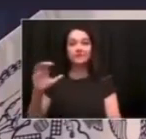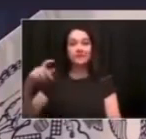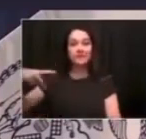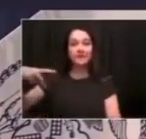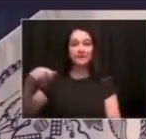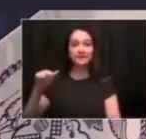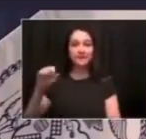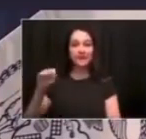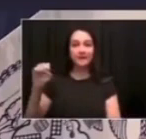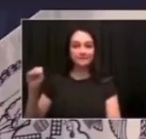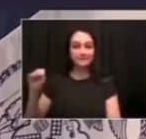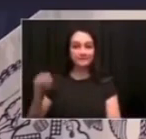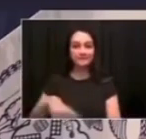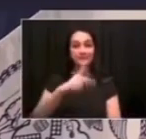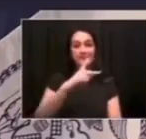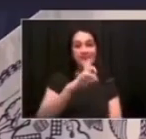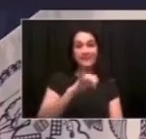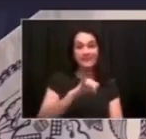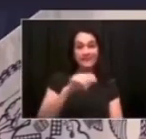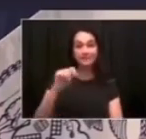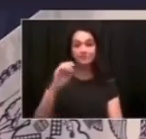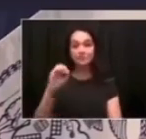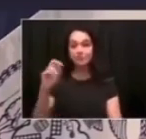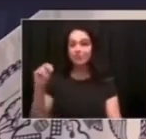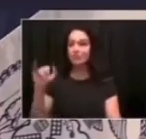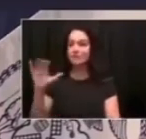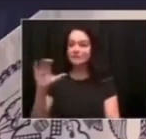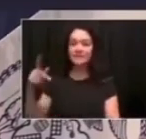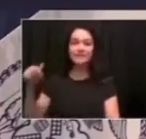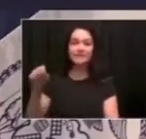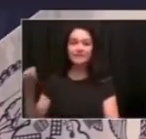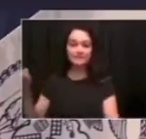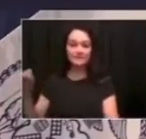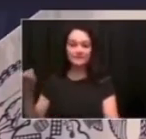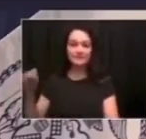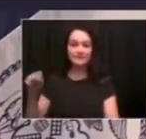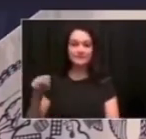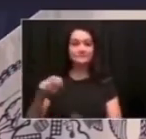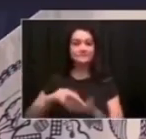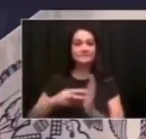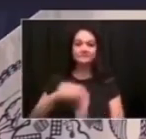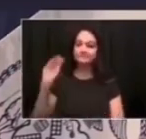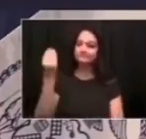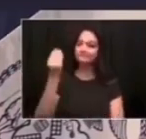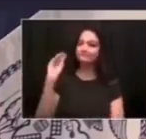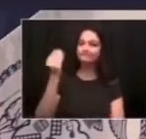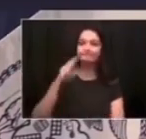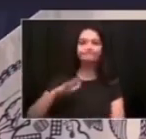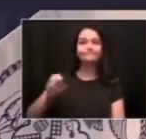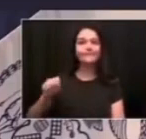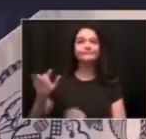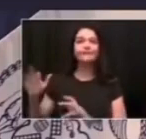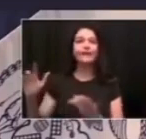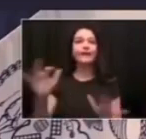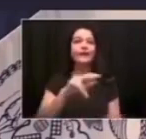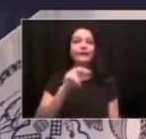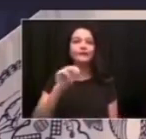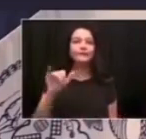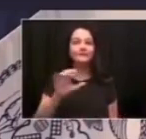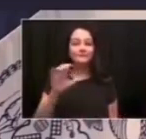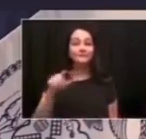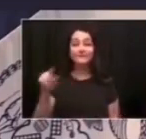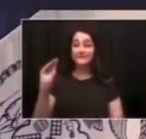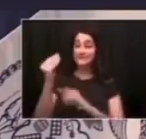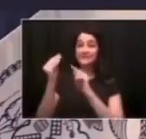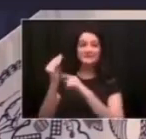vaccinated, they can do all the amazing things that are available in this city. This is a miraculous place, literally full